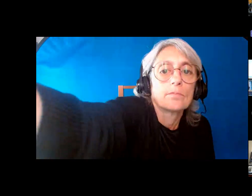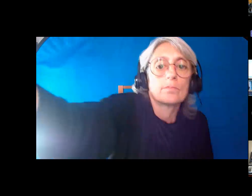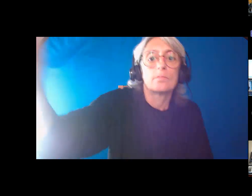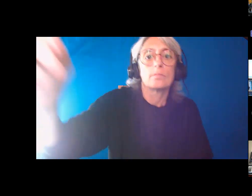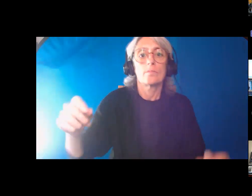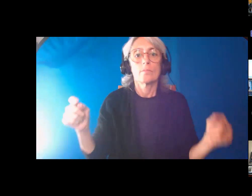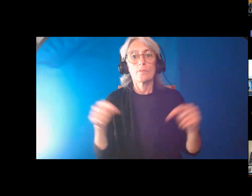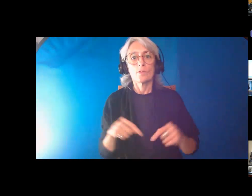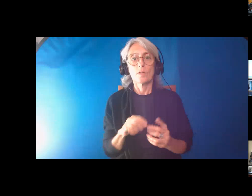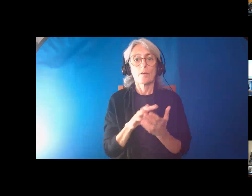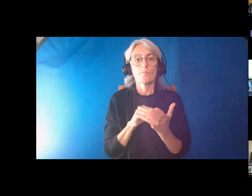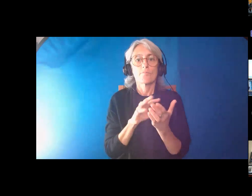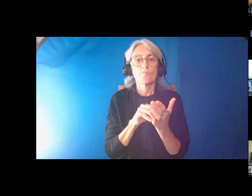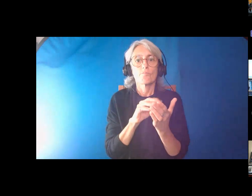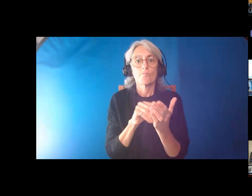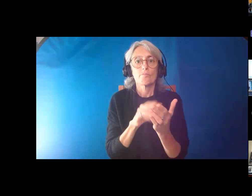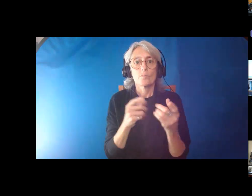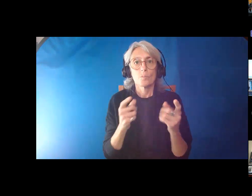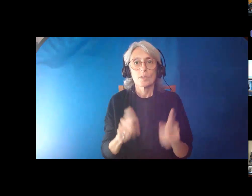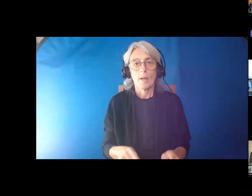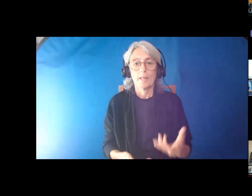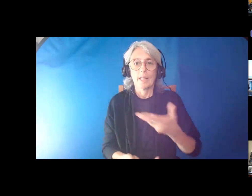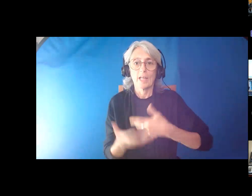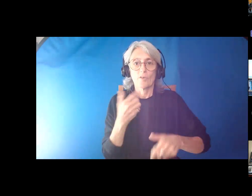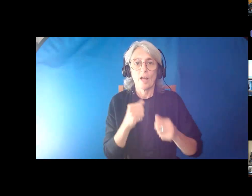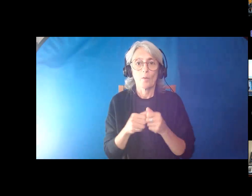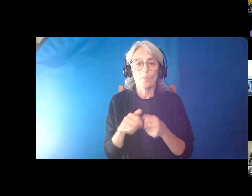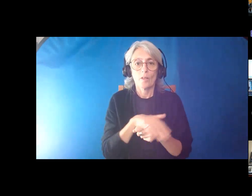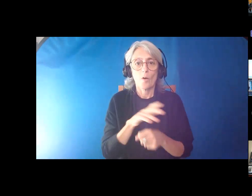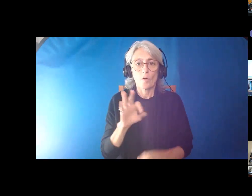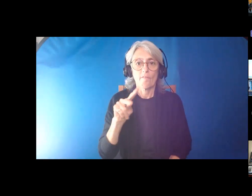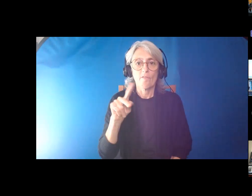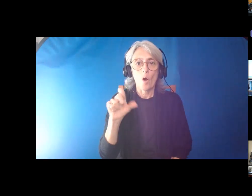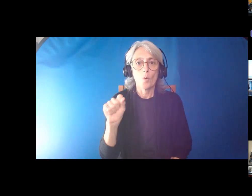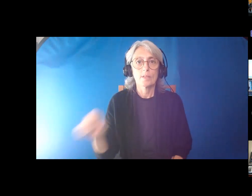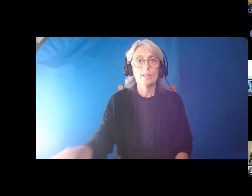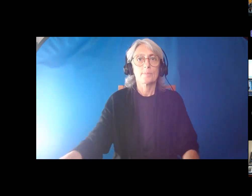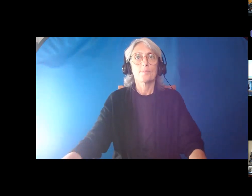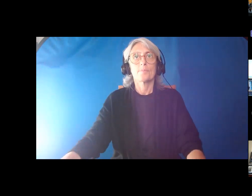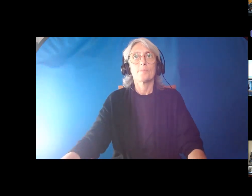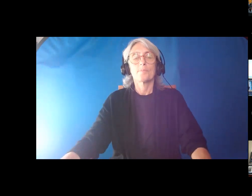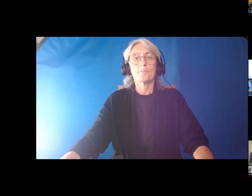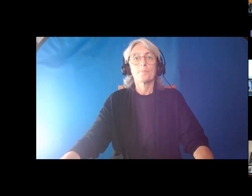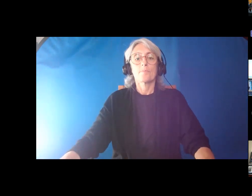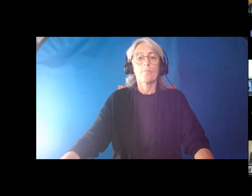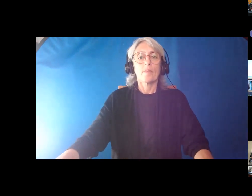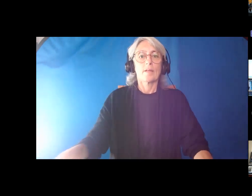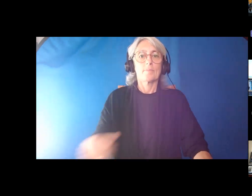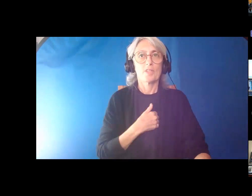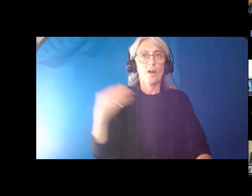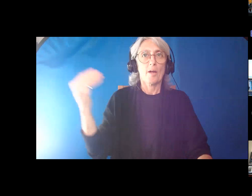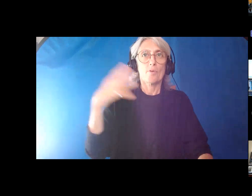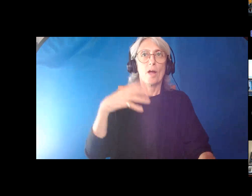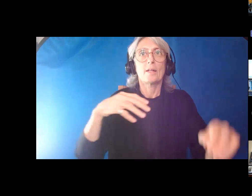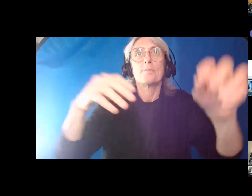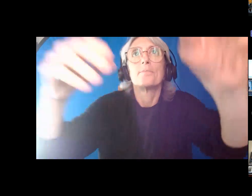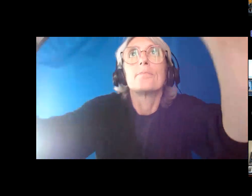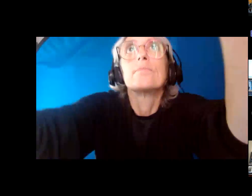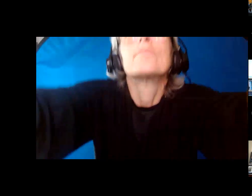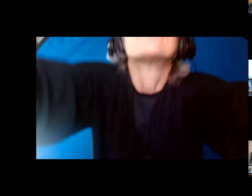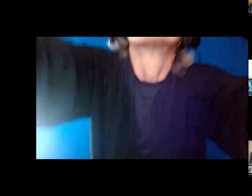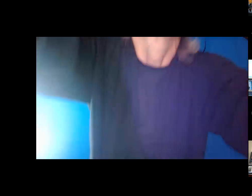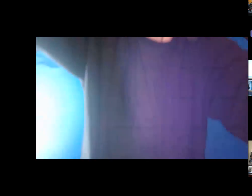come and interact with our local folks, learning what is important to us, going to allow us and our